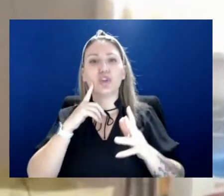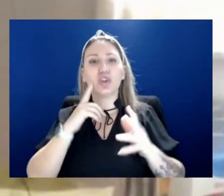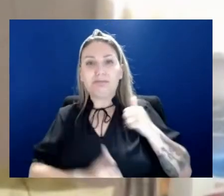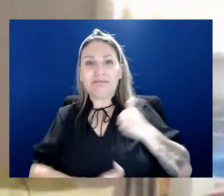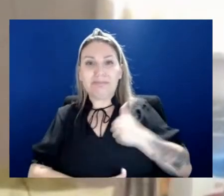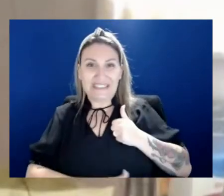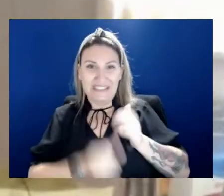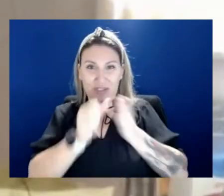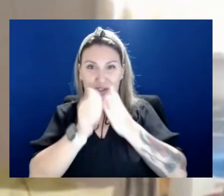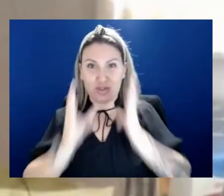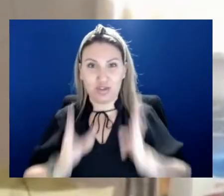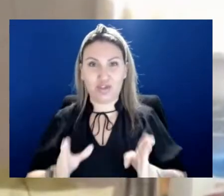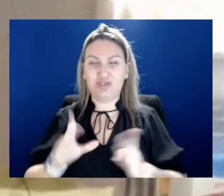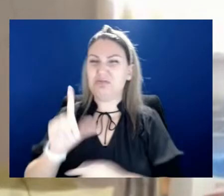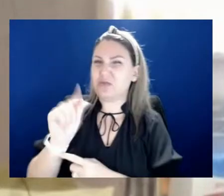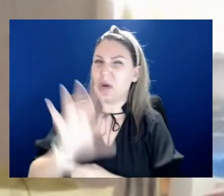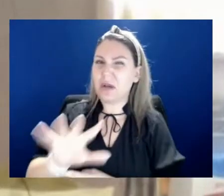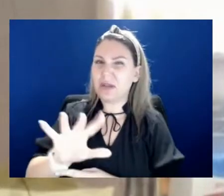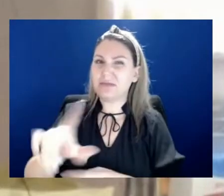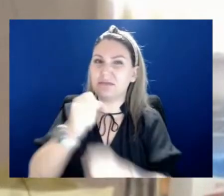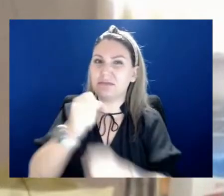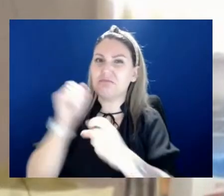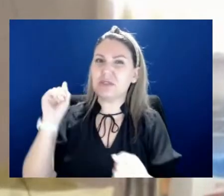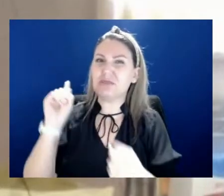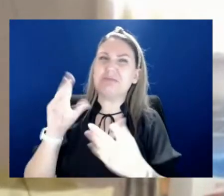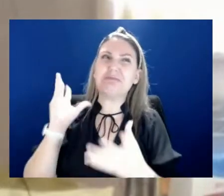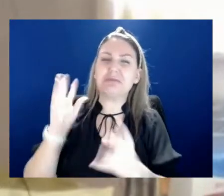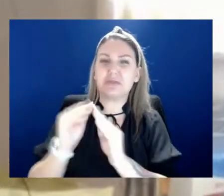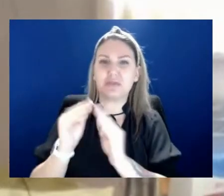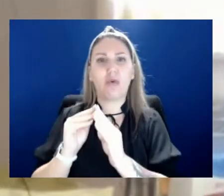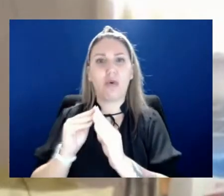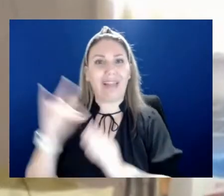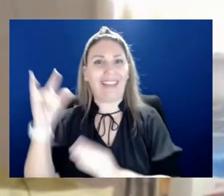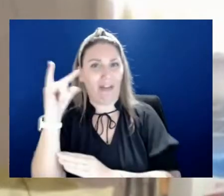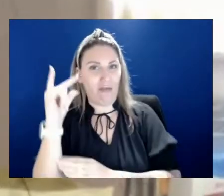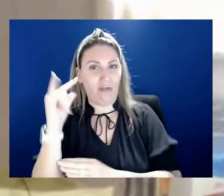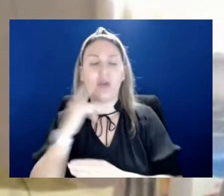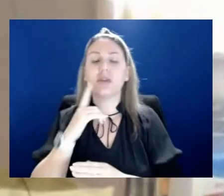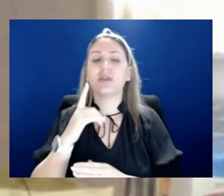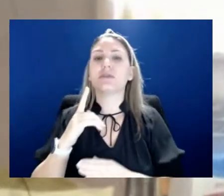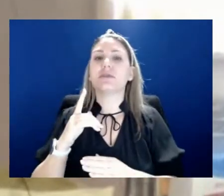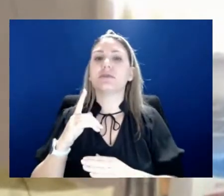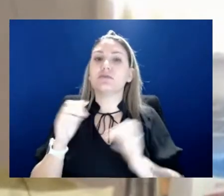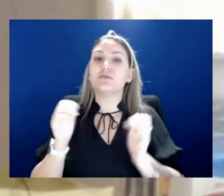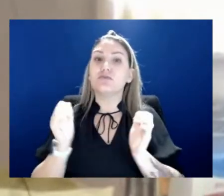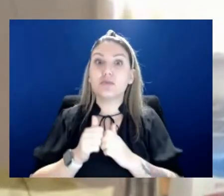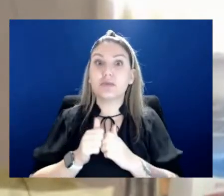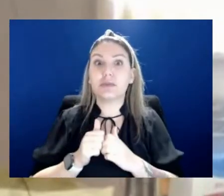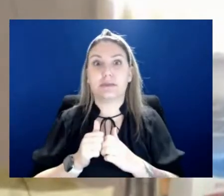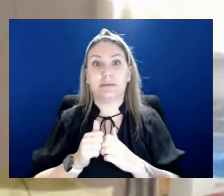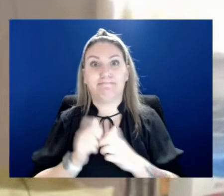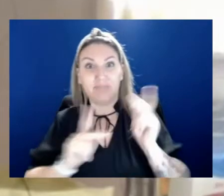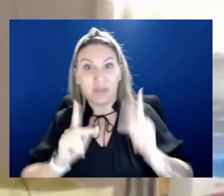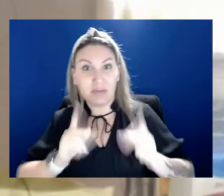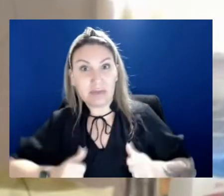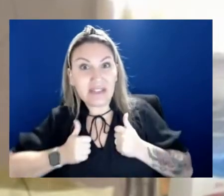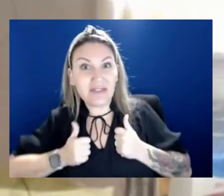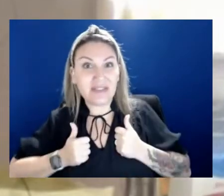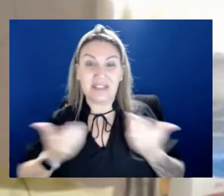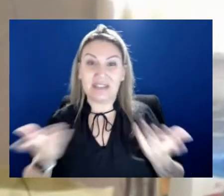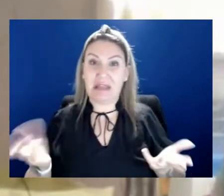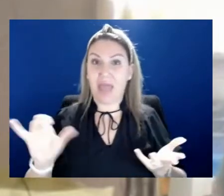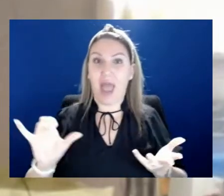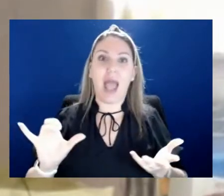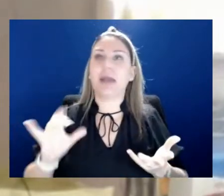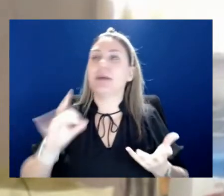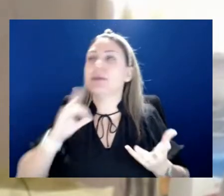Force, and there's a vast difference in the civilian injuries we see, such as motorcycle accidents, where, say, for